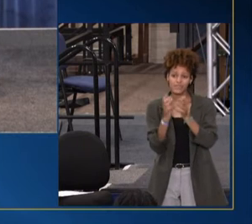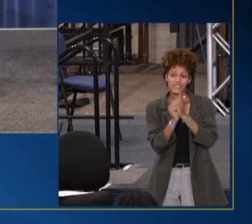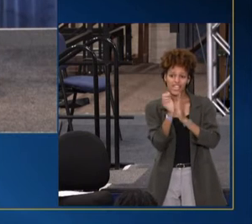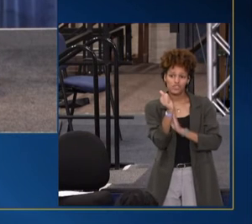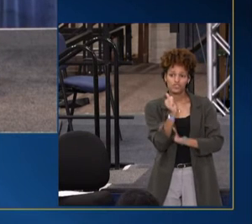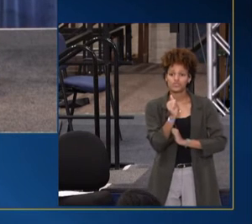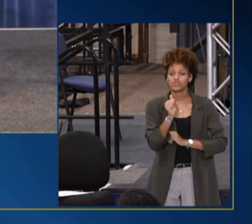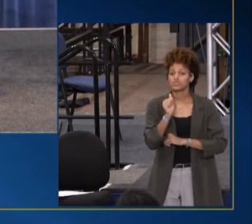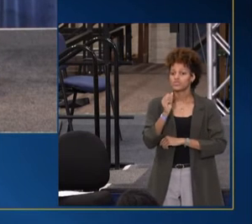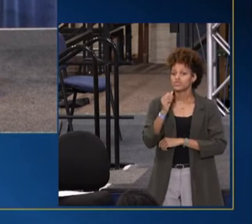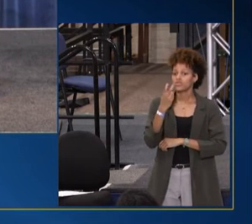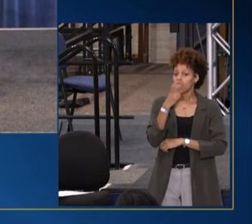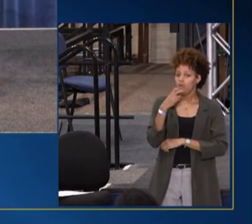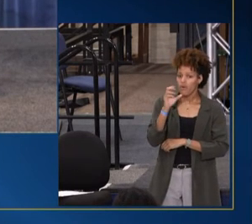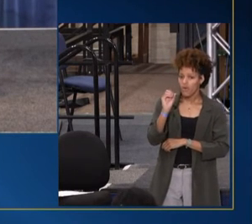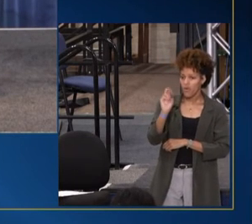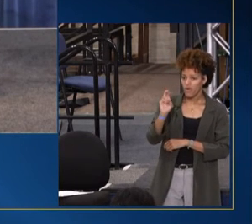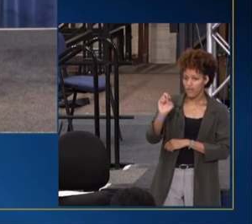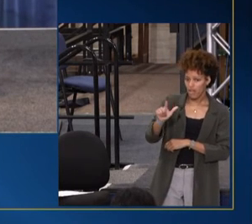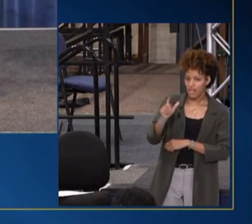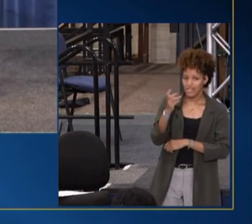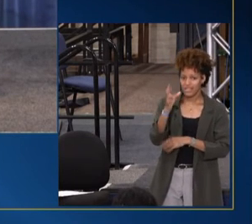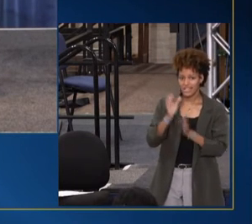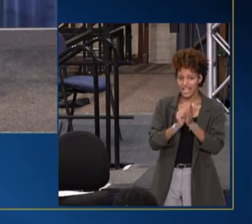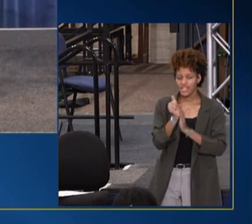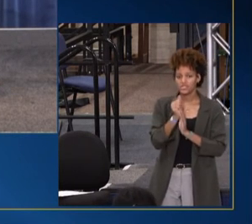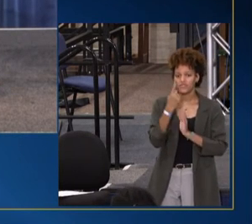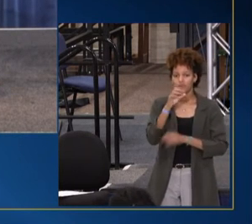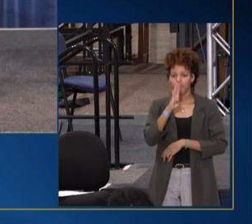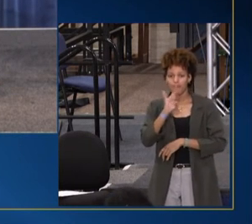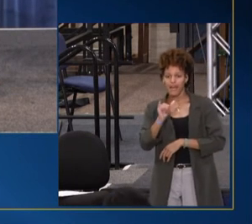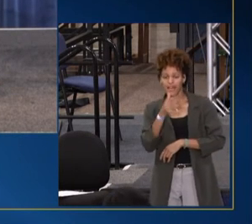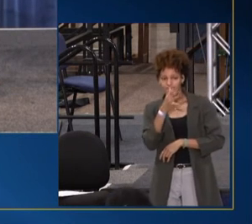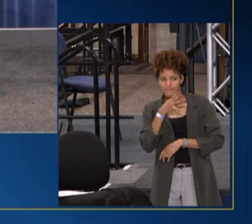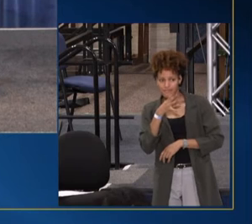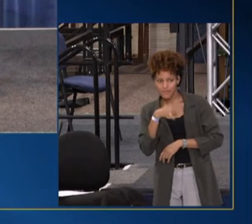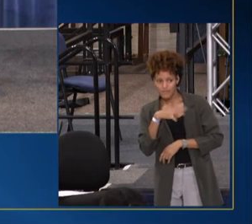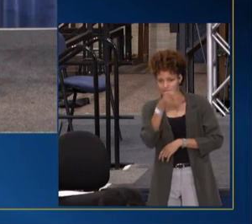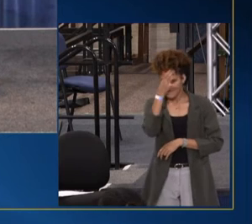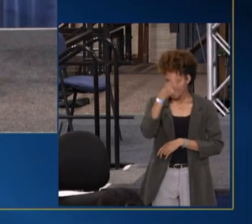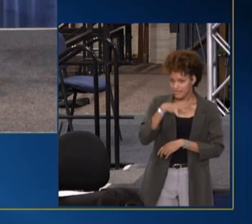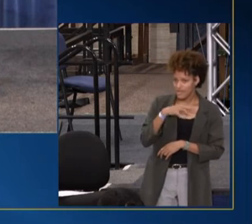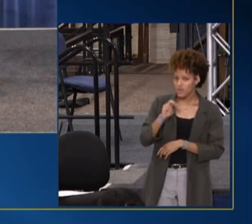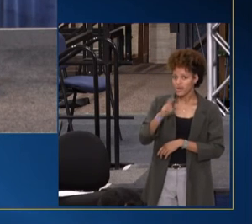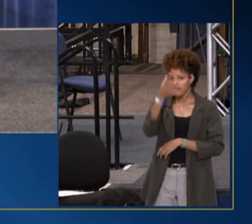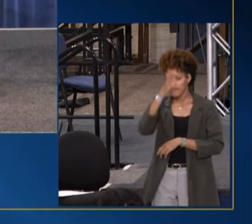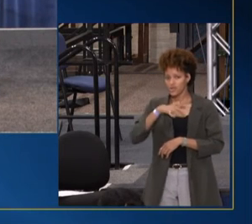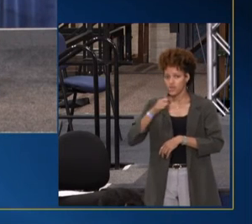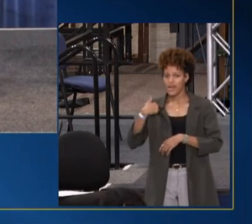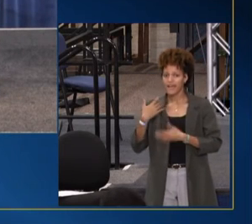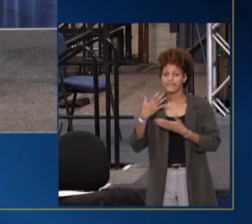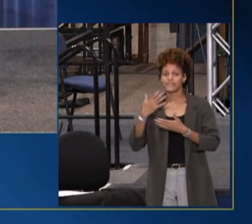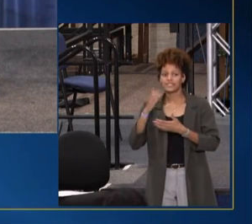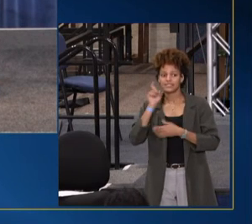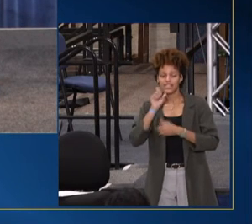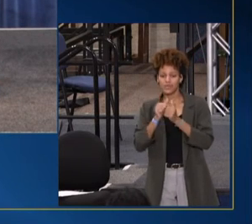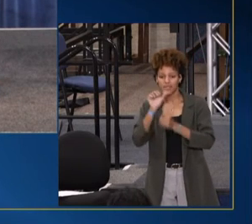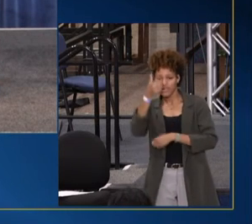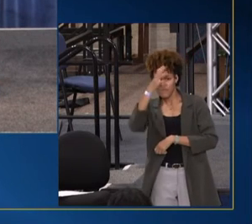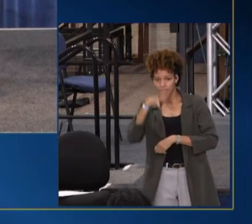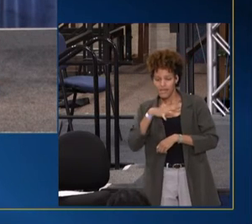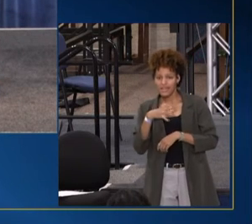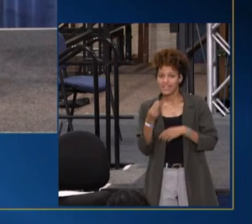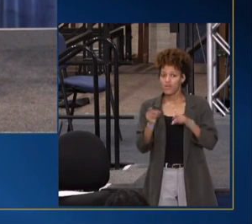cancer for gay and bisexual men and other men who have sex with men, and that meningitis is caused